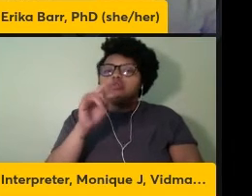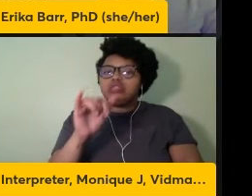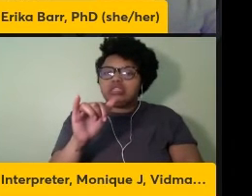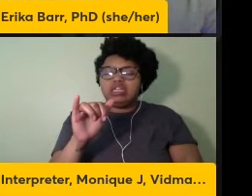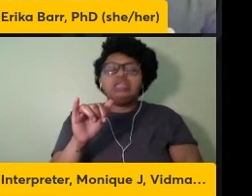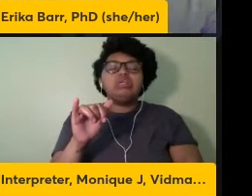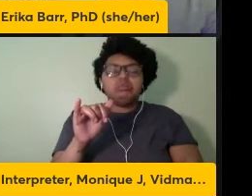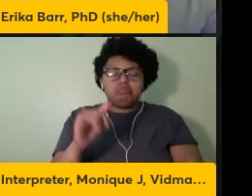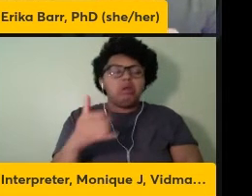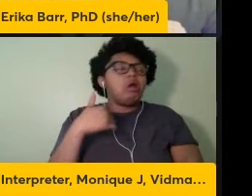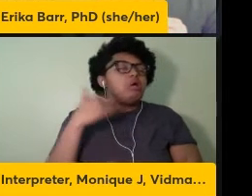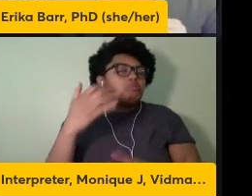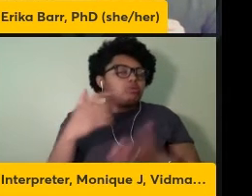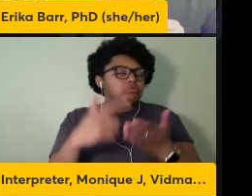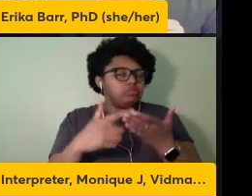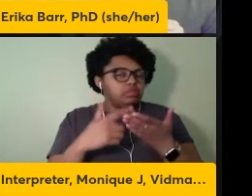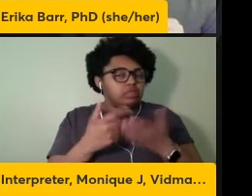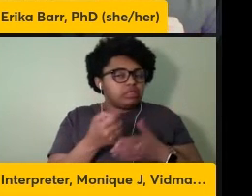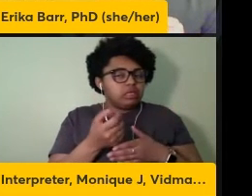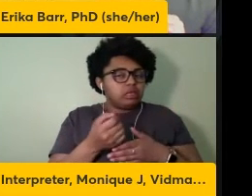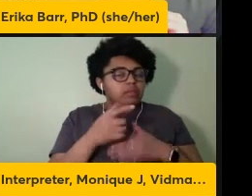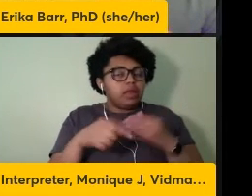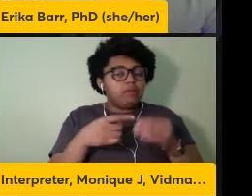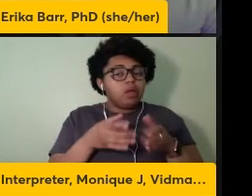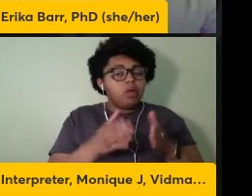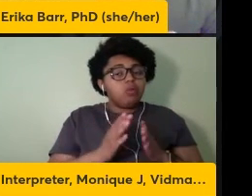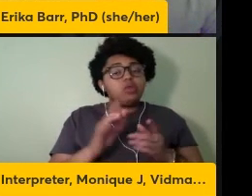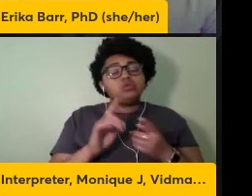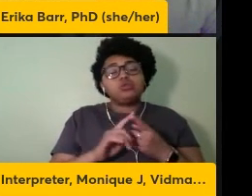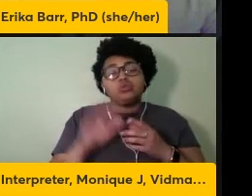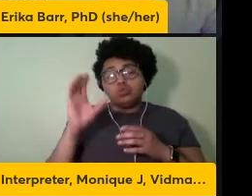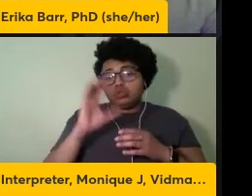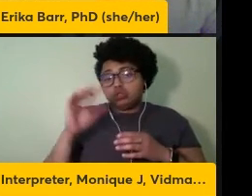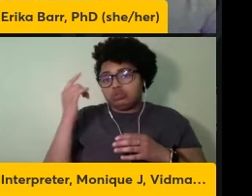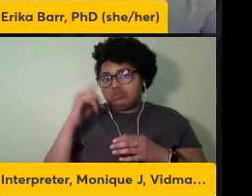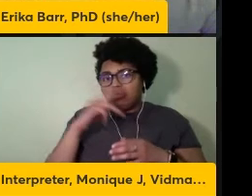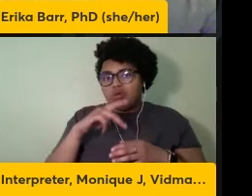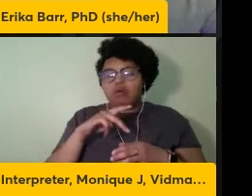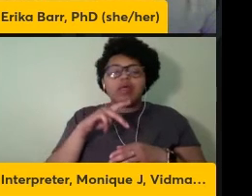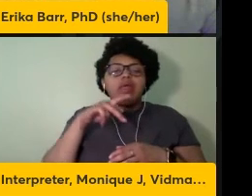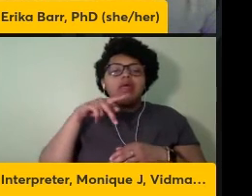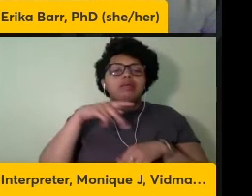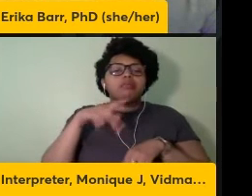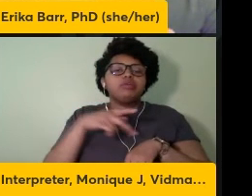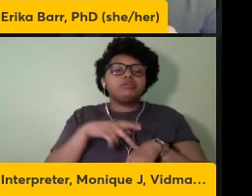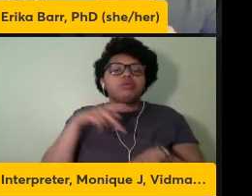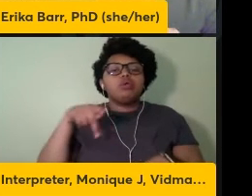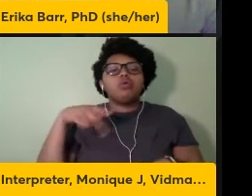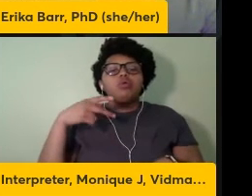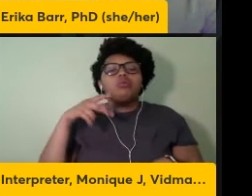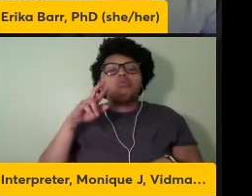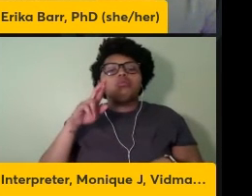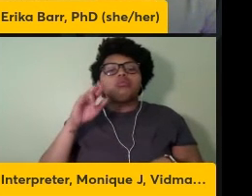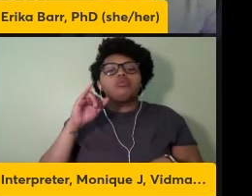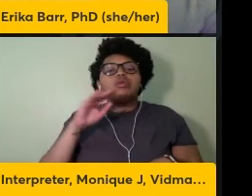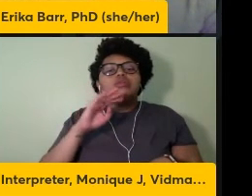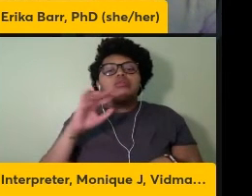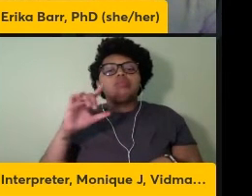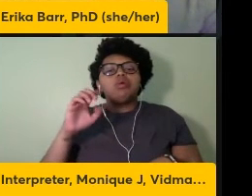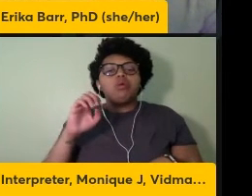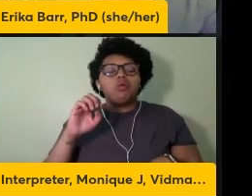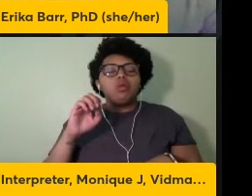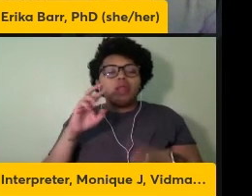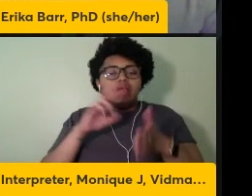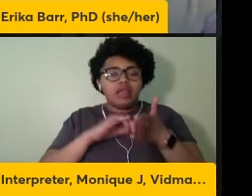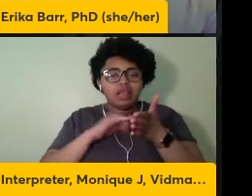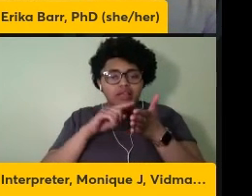about ways to kind of really search for principal investigators who are working on projects in